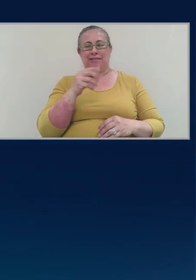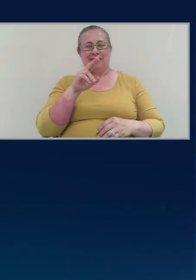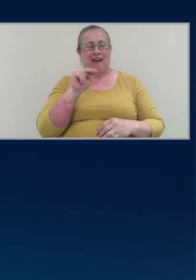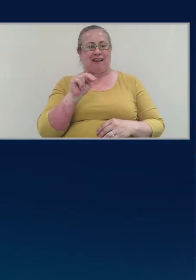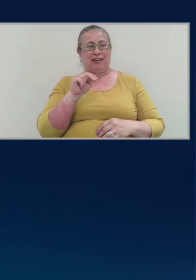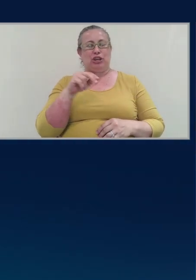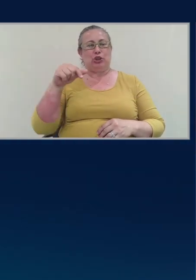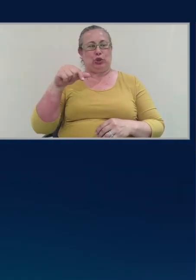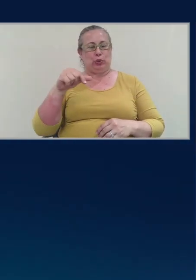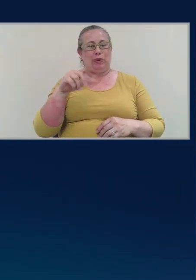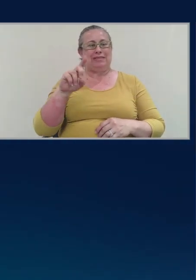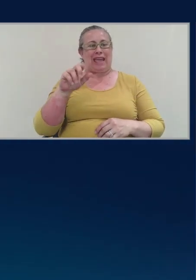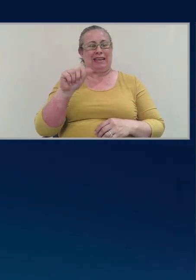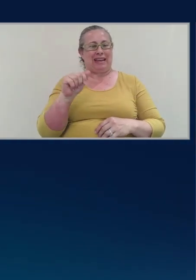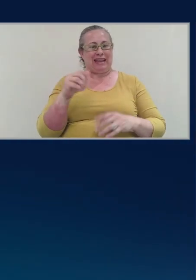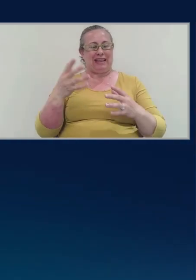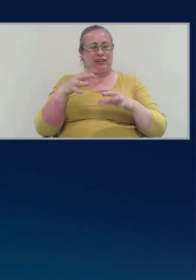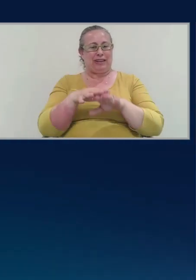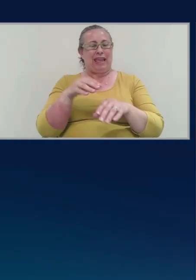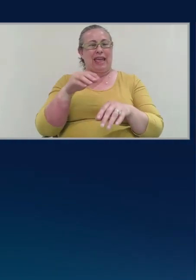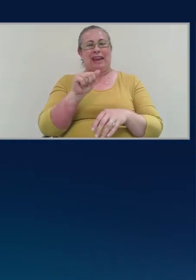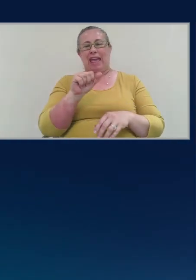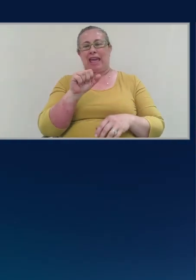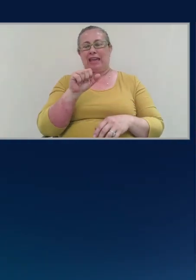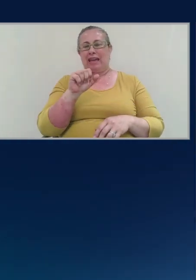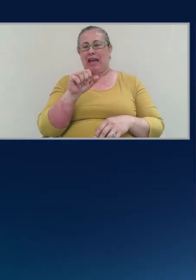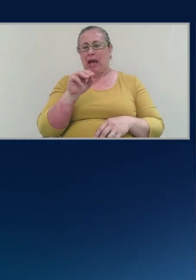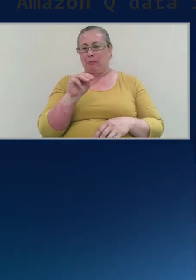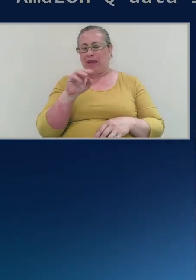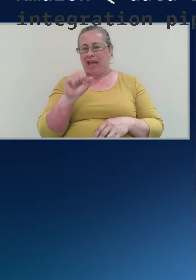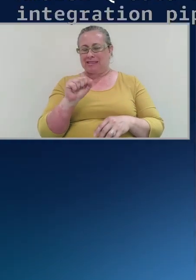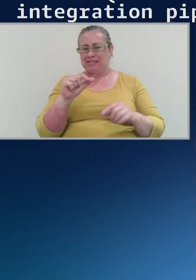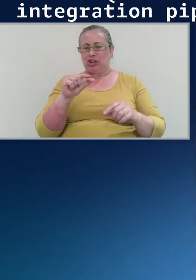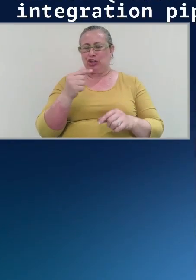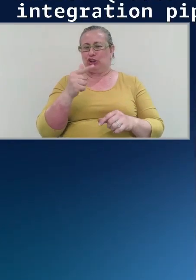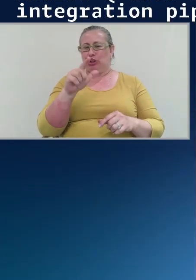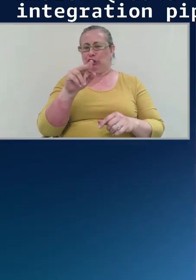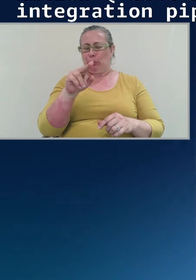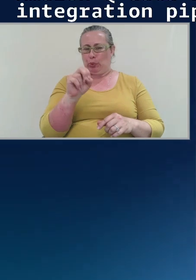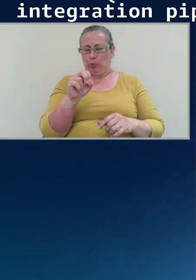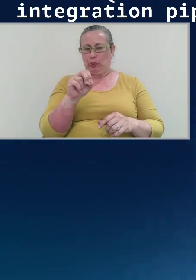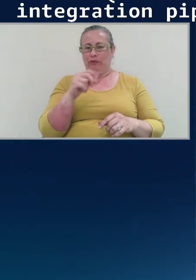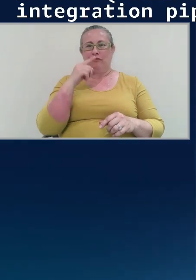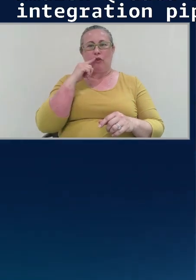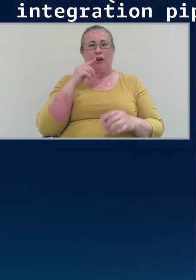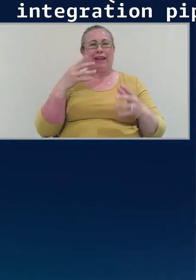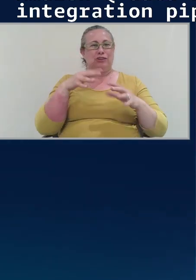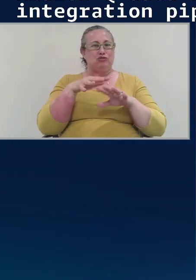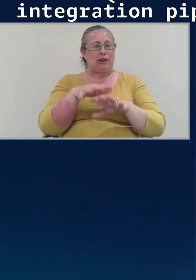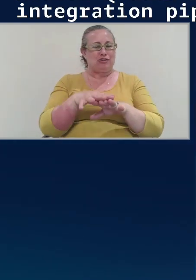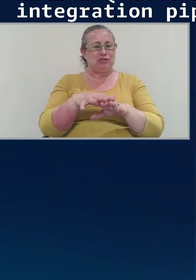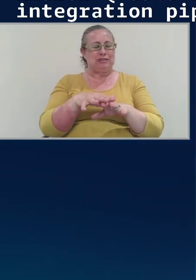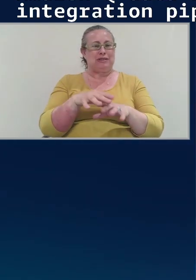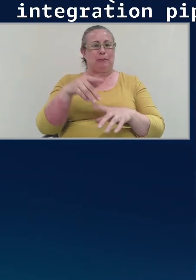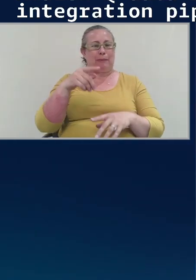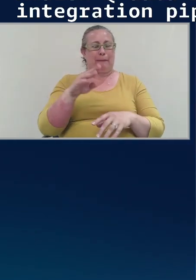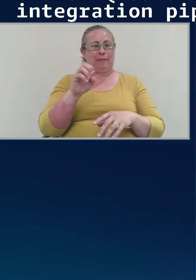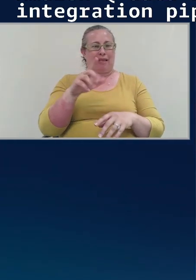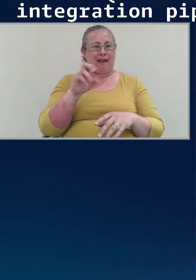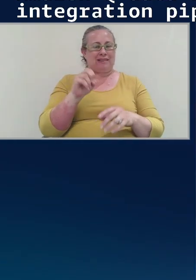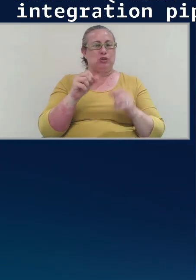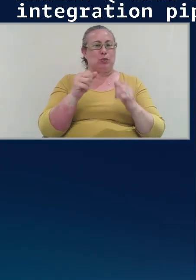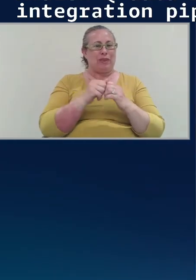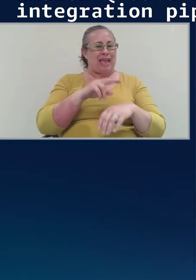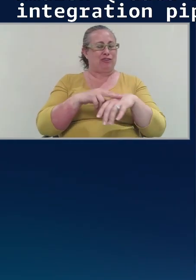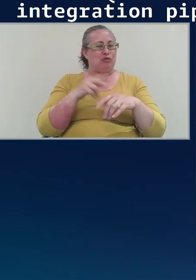integration in AWS Glue, and they're going to be using build data integration pipelines using natural language processing. You got it.